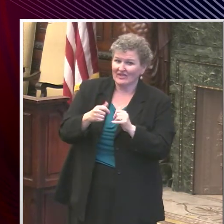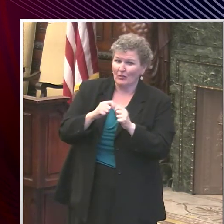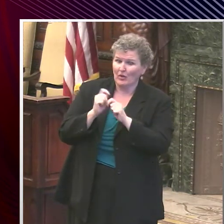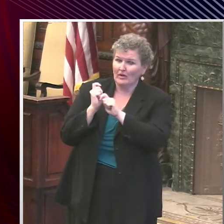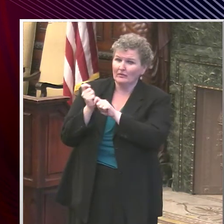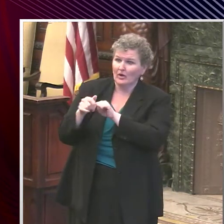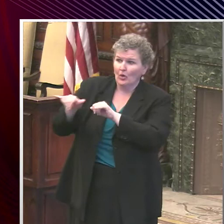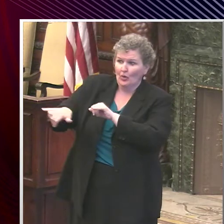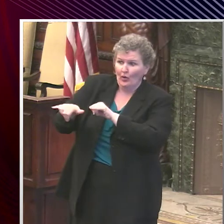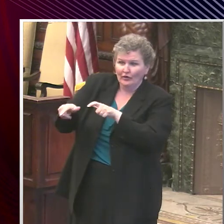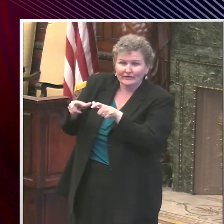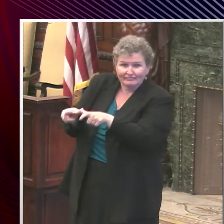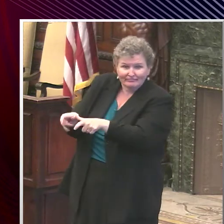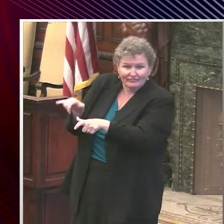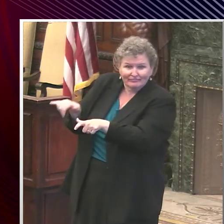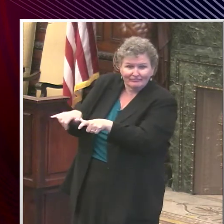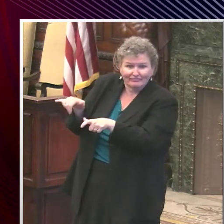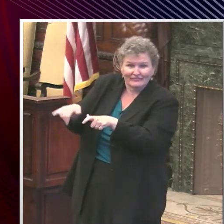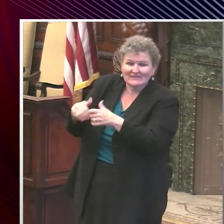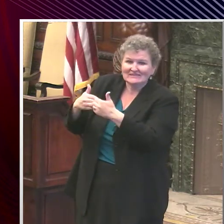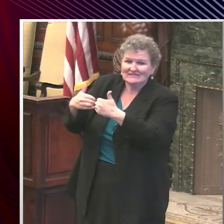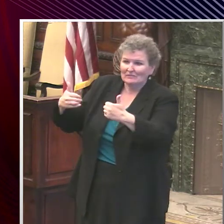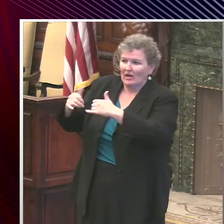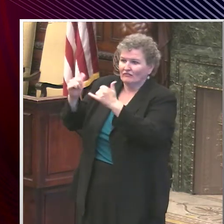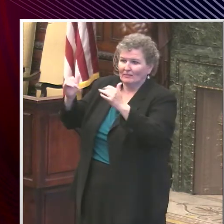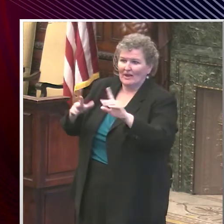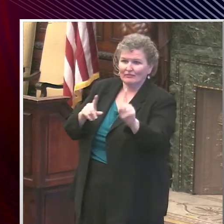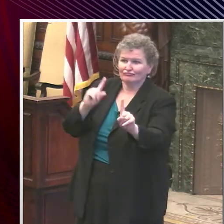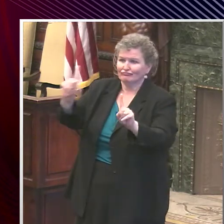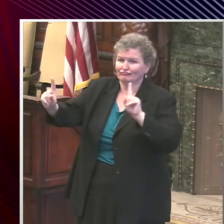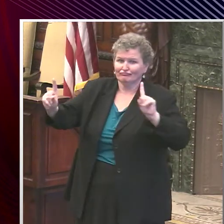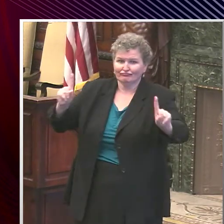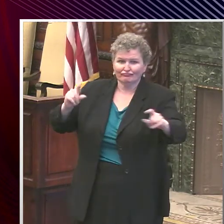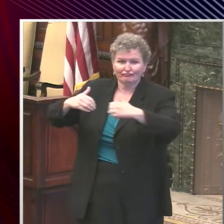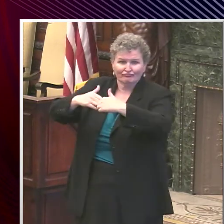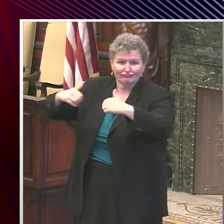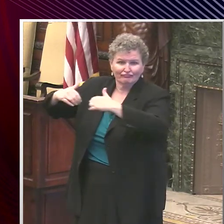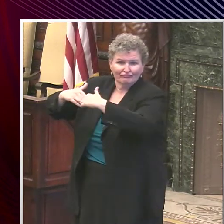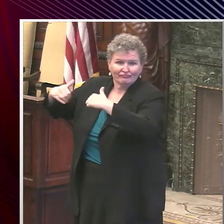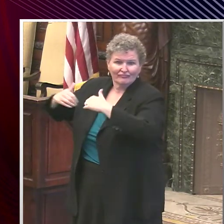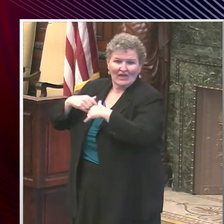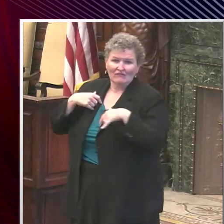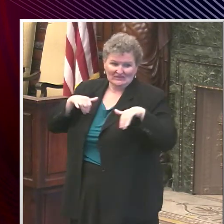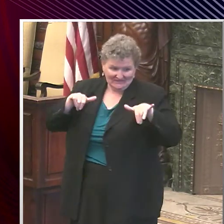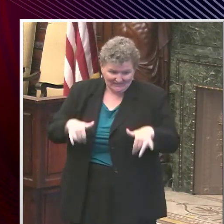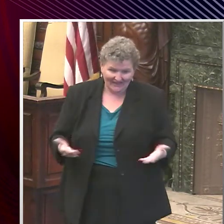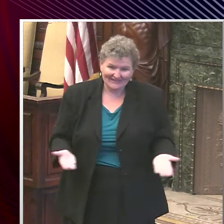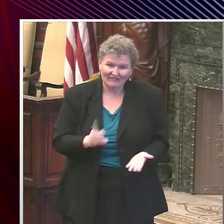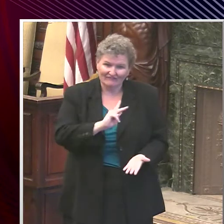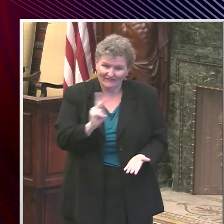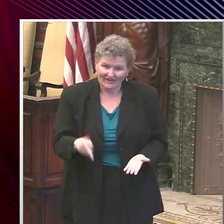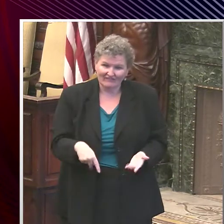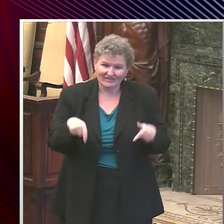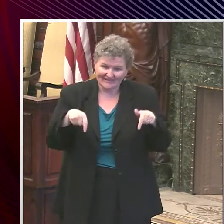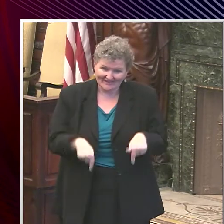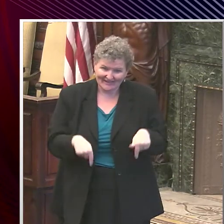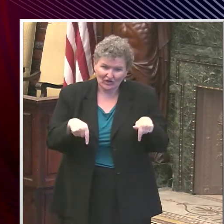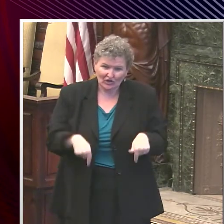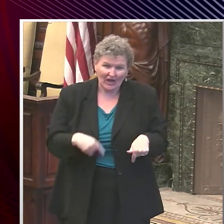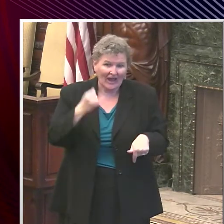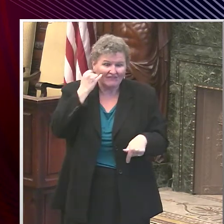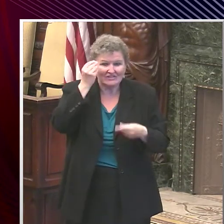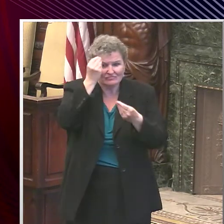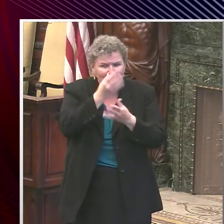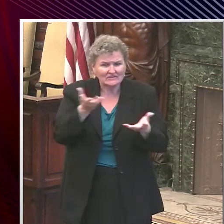really separated off from everybody else during the time that they were here. If they get into this and they tell us that was different, then that's a problem.